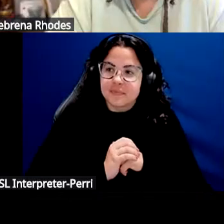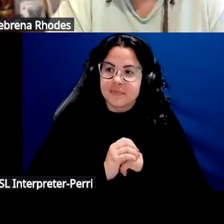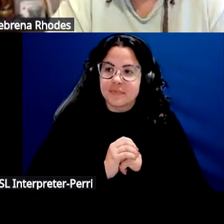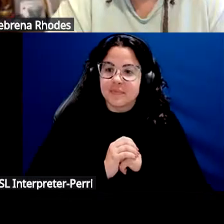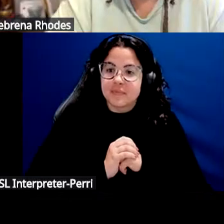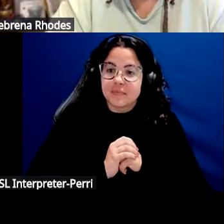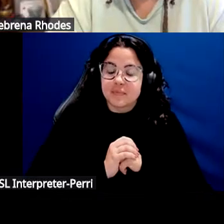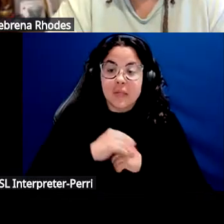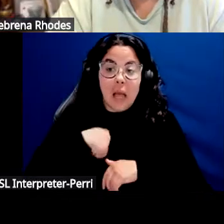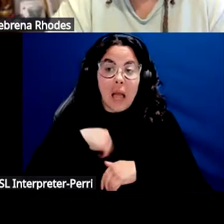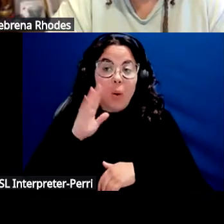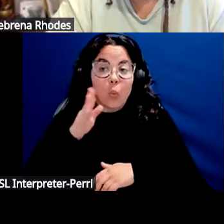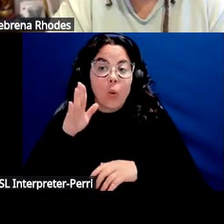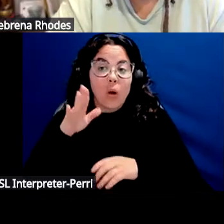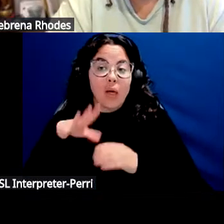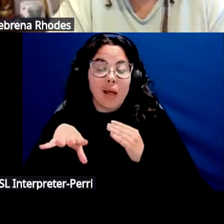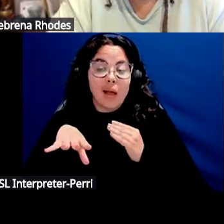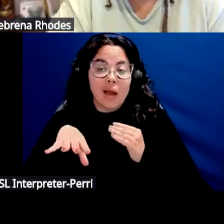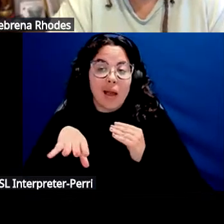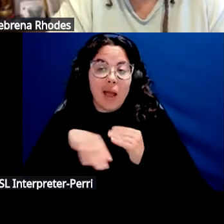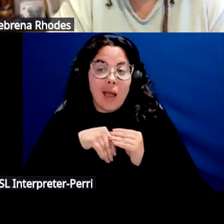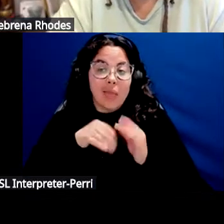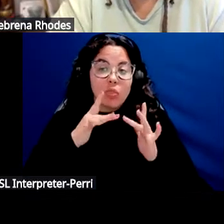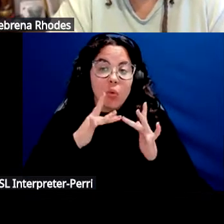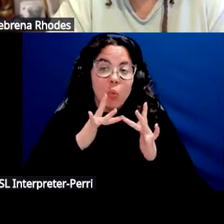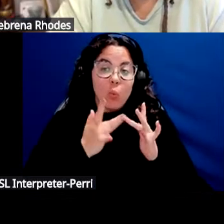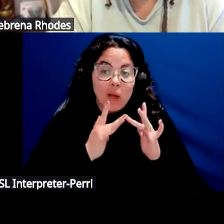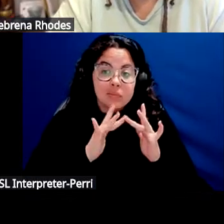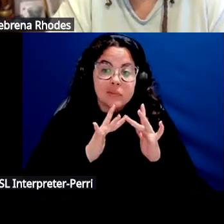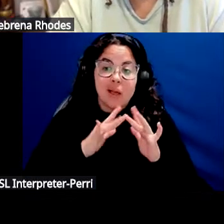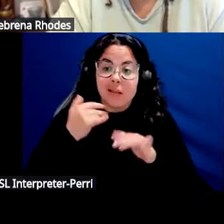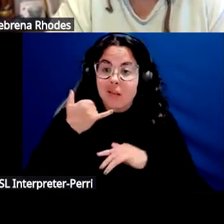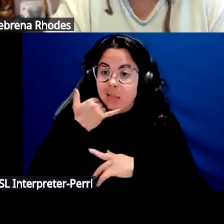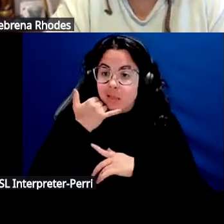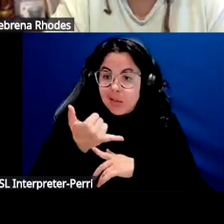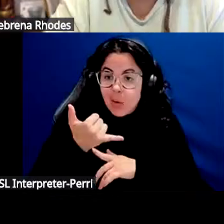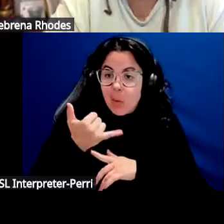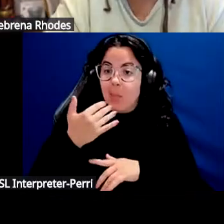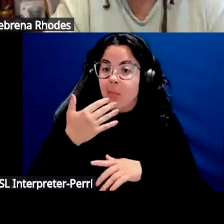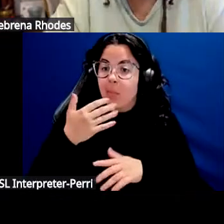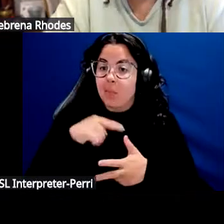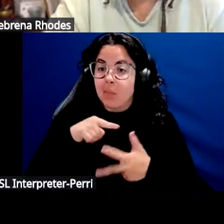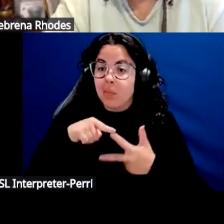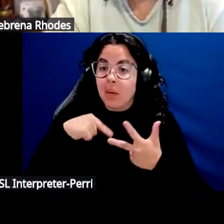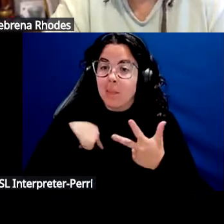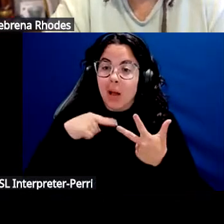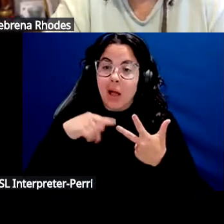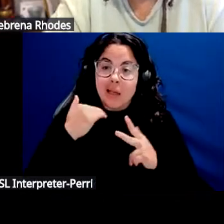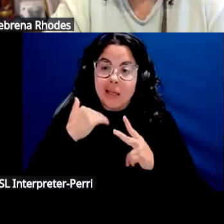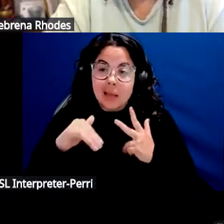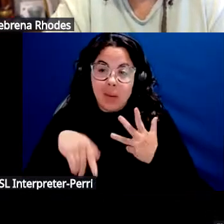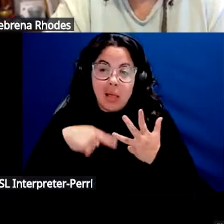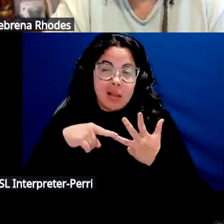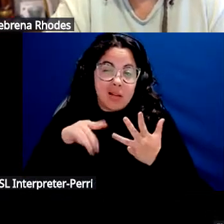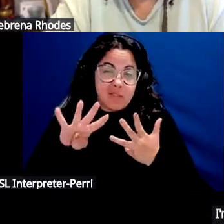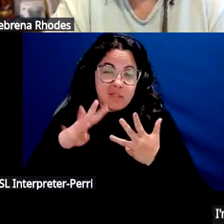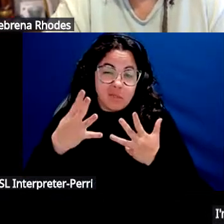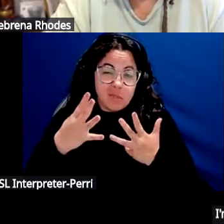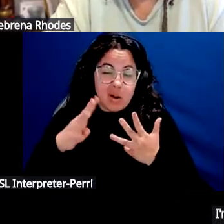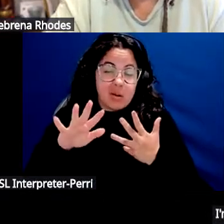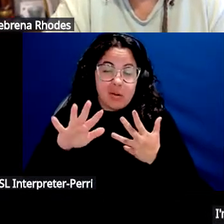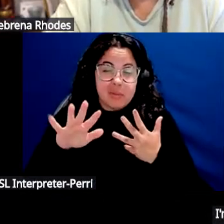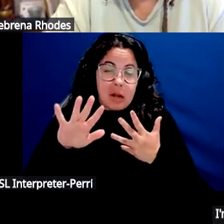I'm going to put the email, the Mhm. website, the hotline, my Okay. email address, and another point of contact.